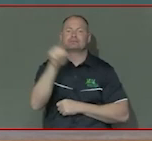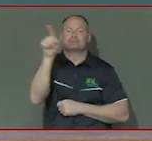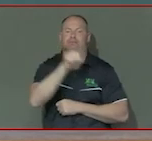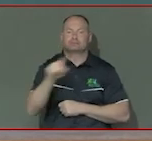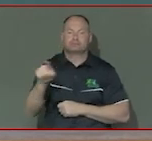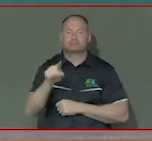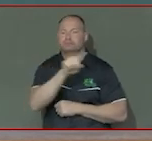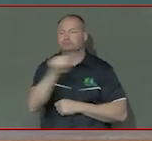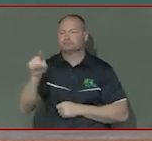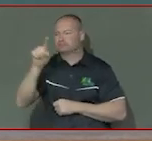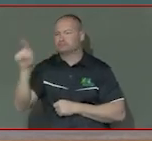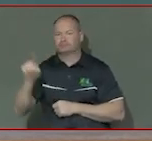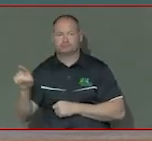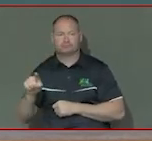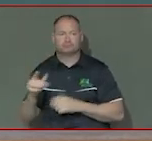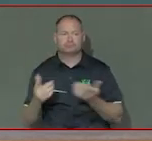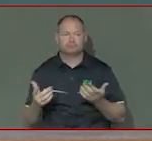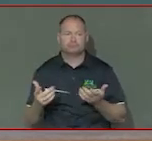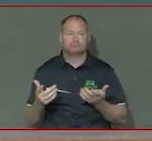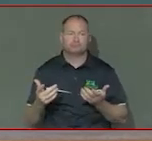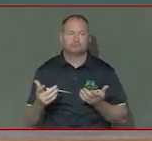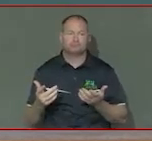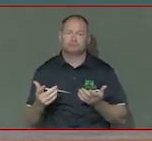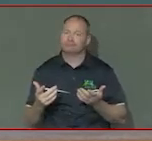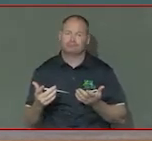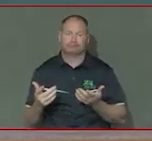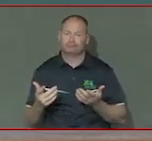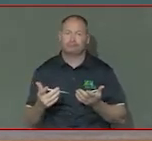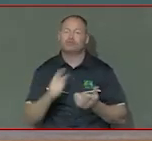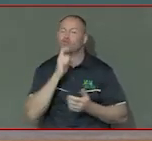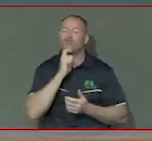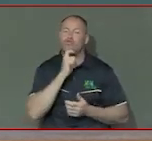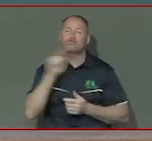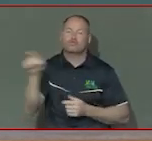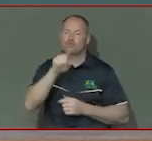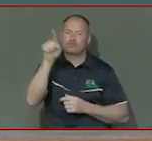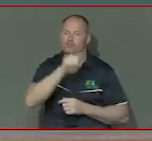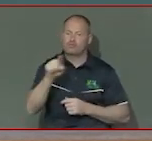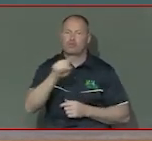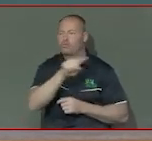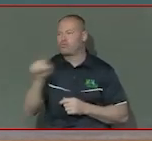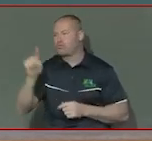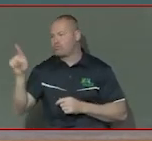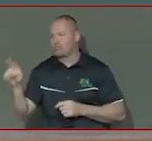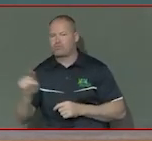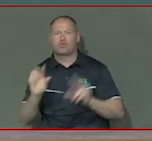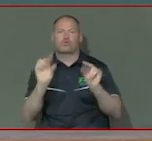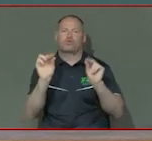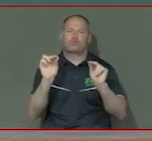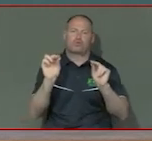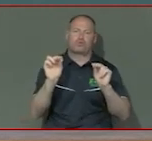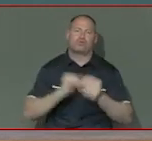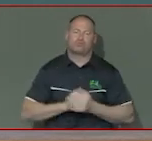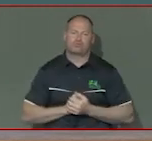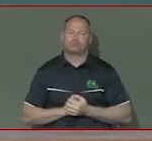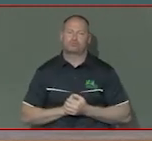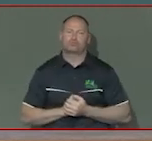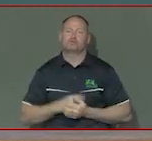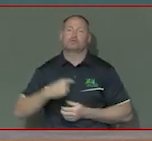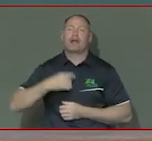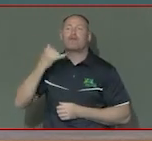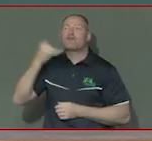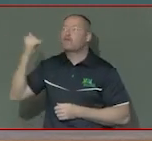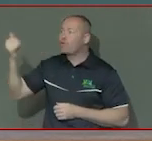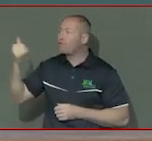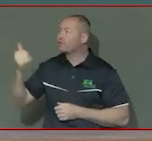I phoned them and we had to mark it wrong. Okay. So assets, solvency